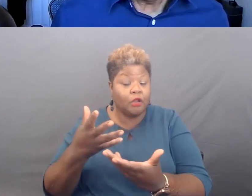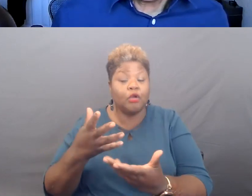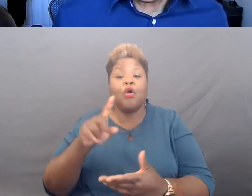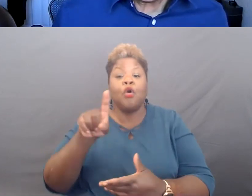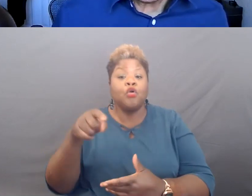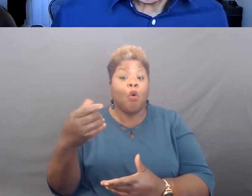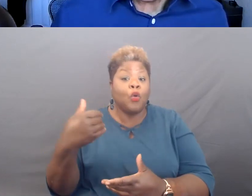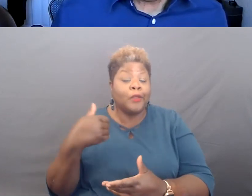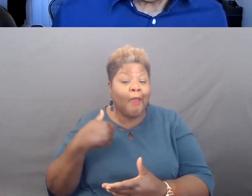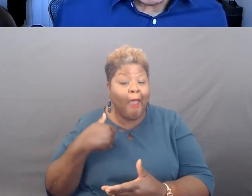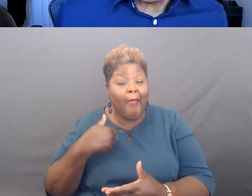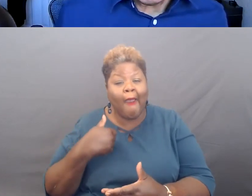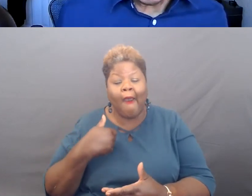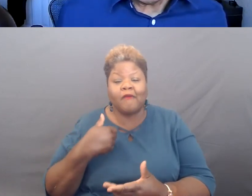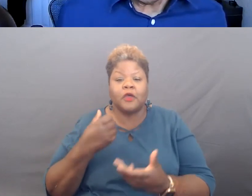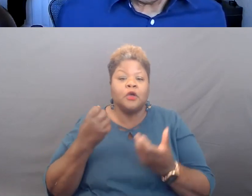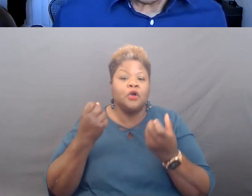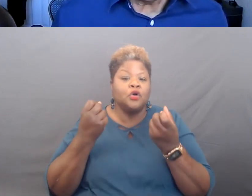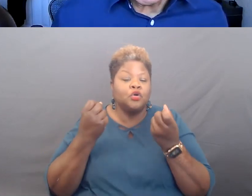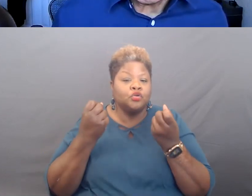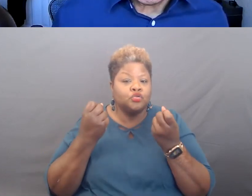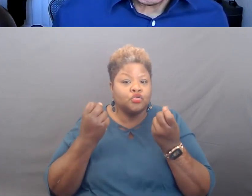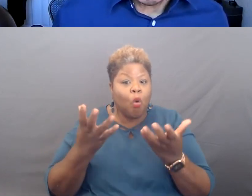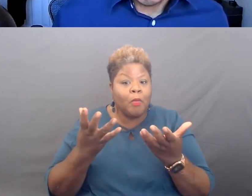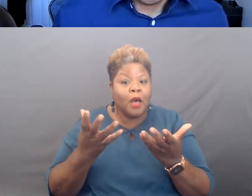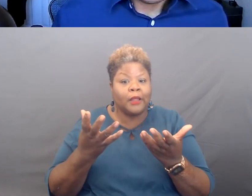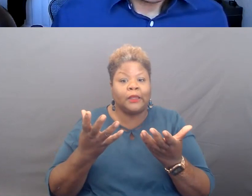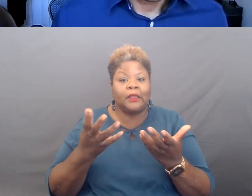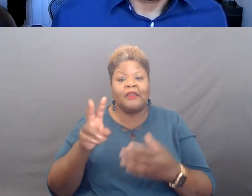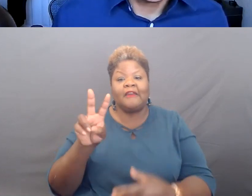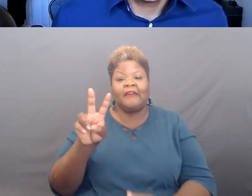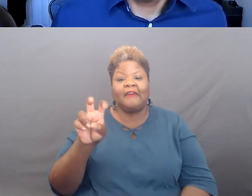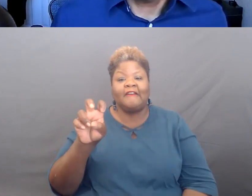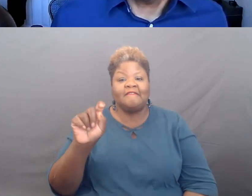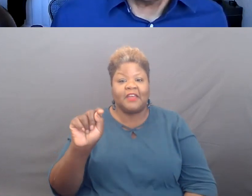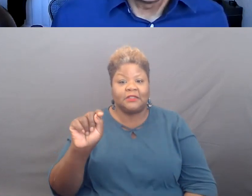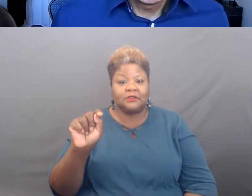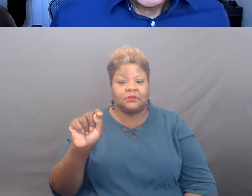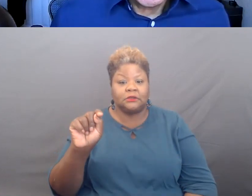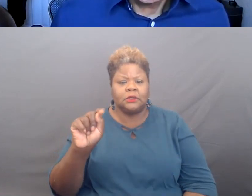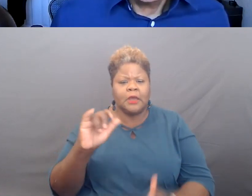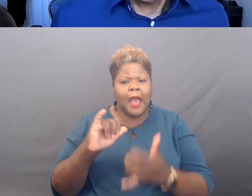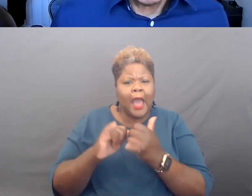have, say, X amount of ventilators, how do you